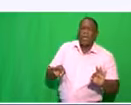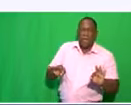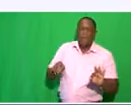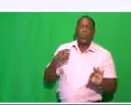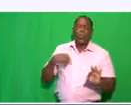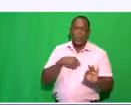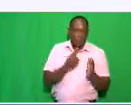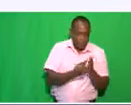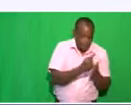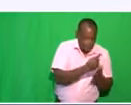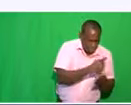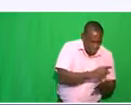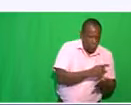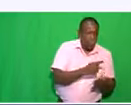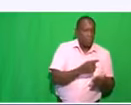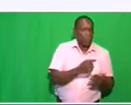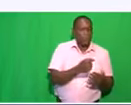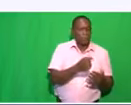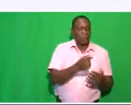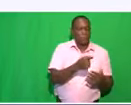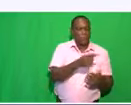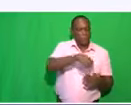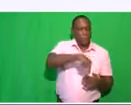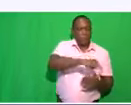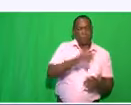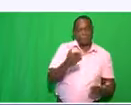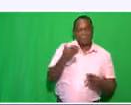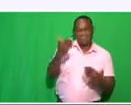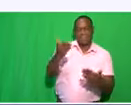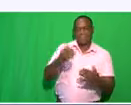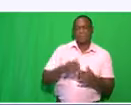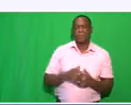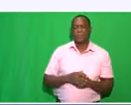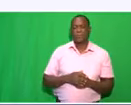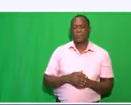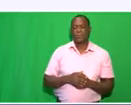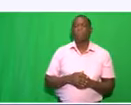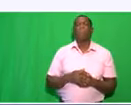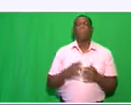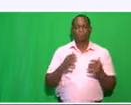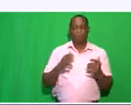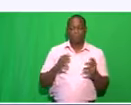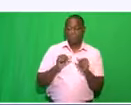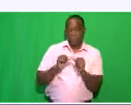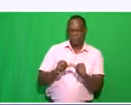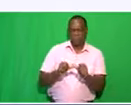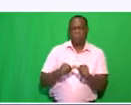the Concordat. We continue to move along the trajectory